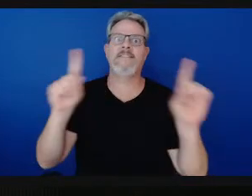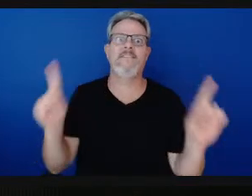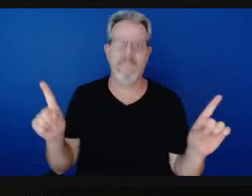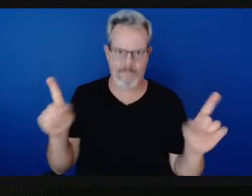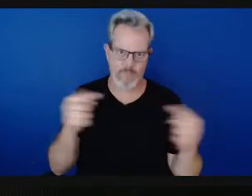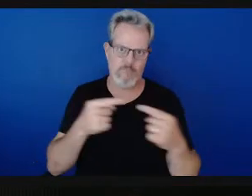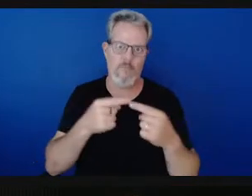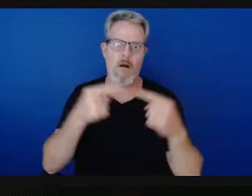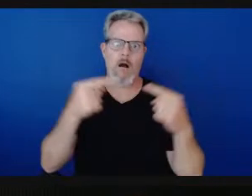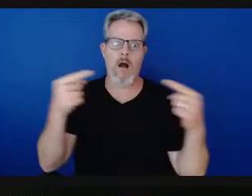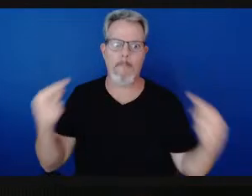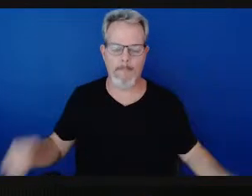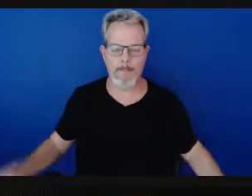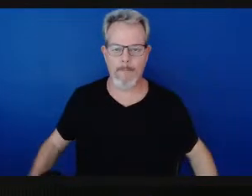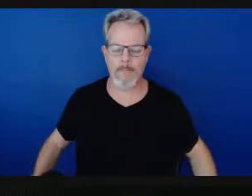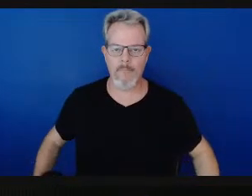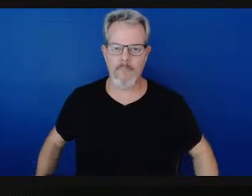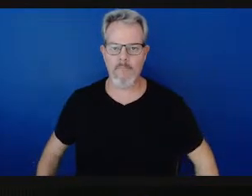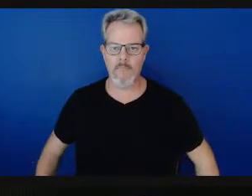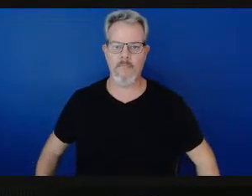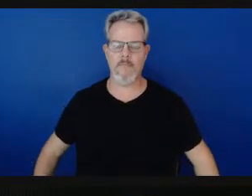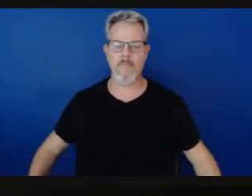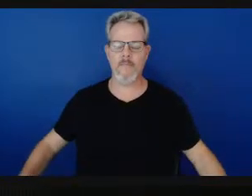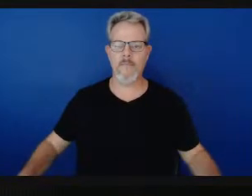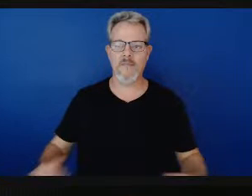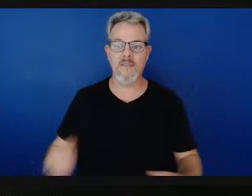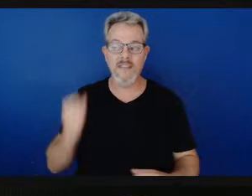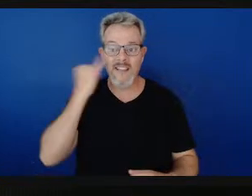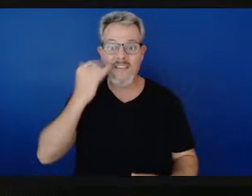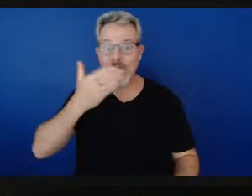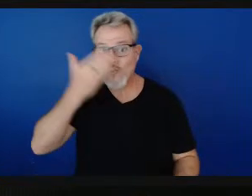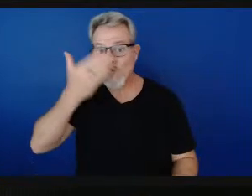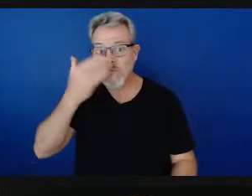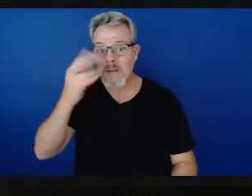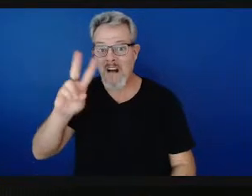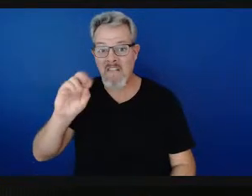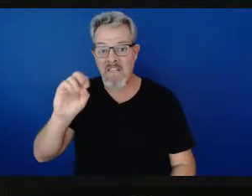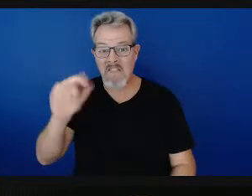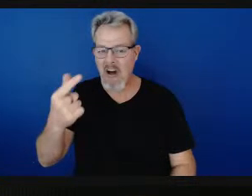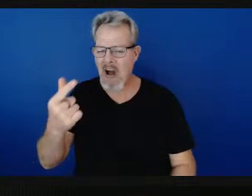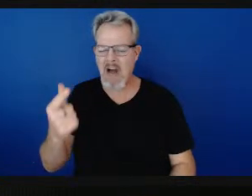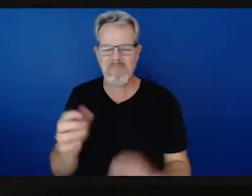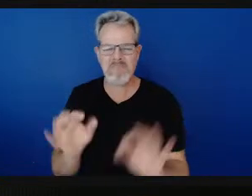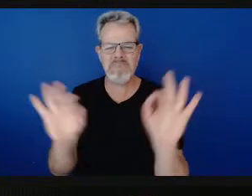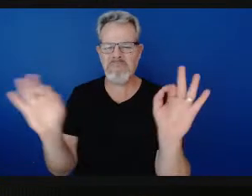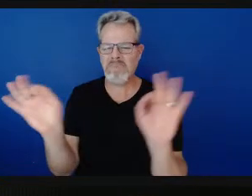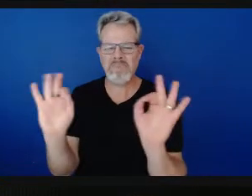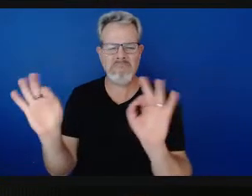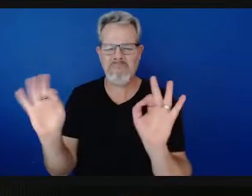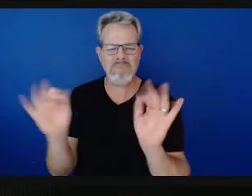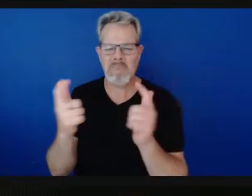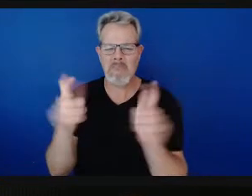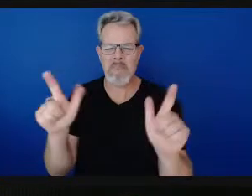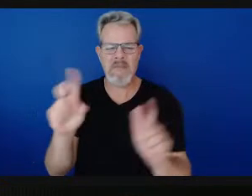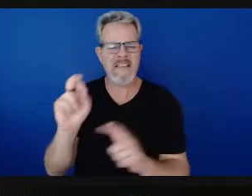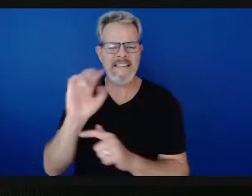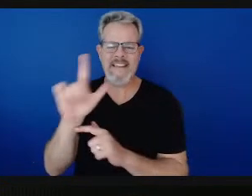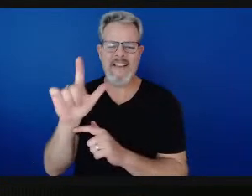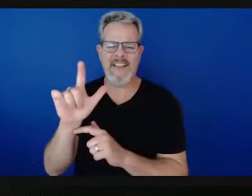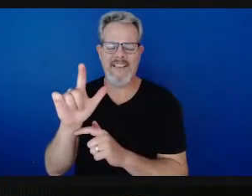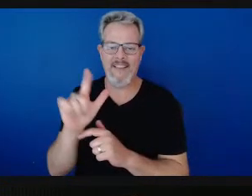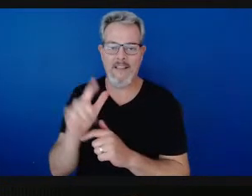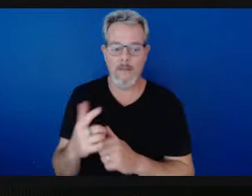really, I mean, if you smell fog, it's not that big of a deal. Really, in general,